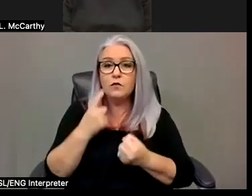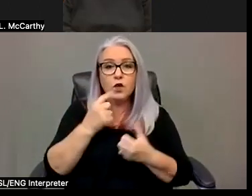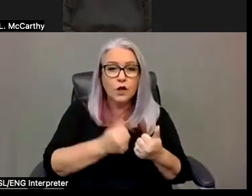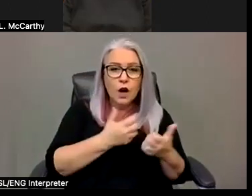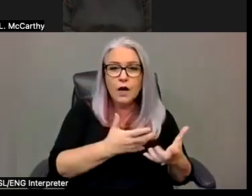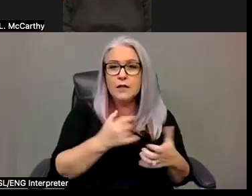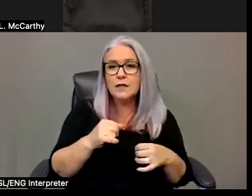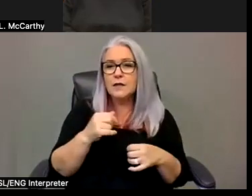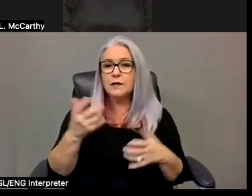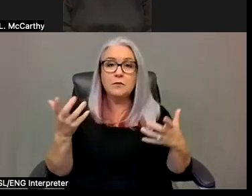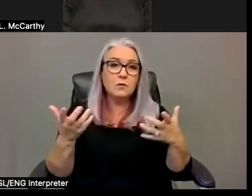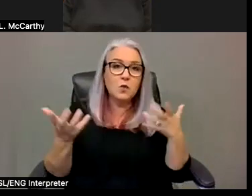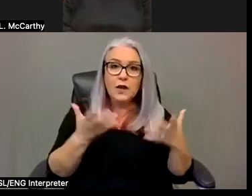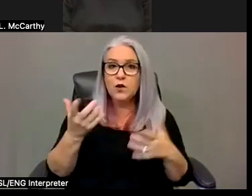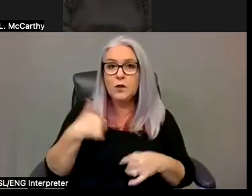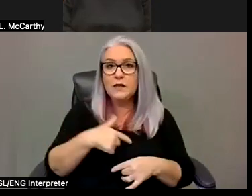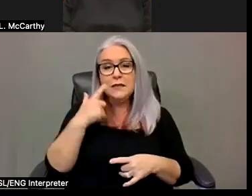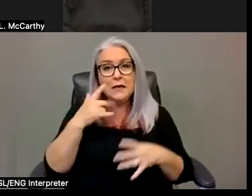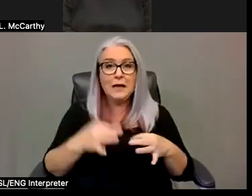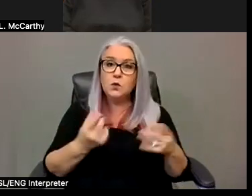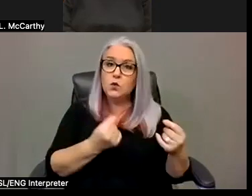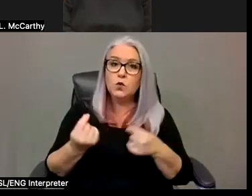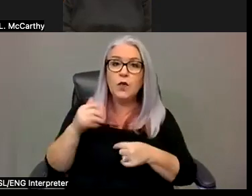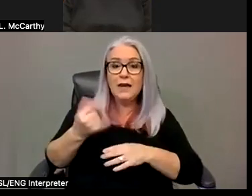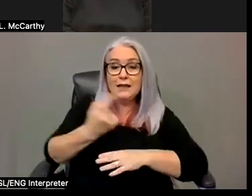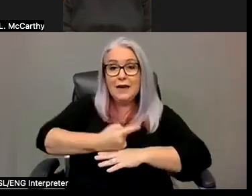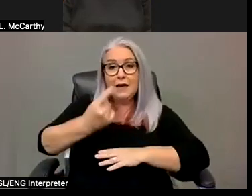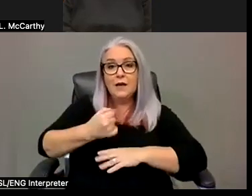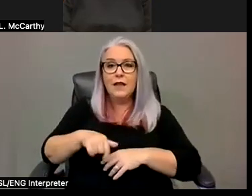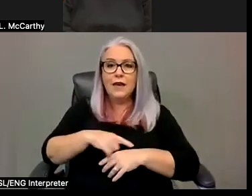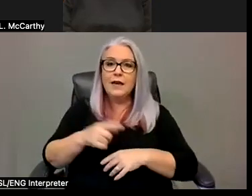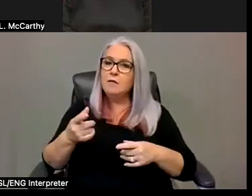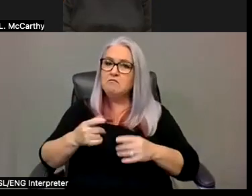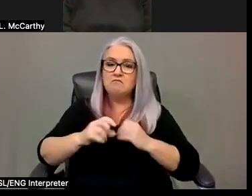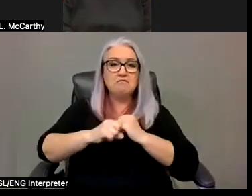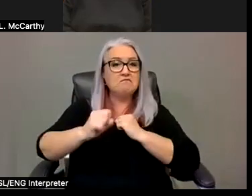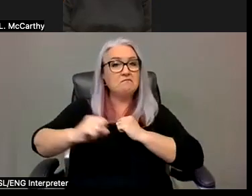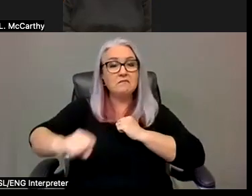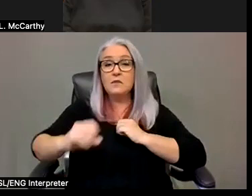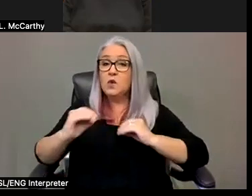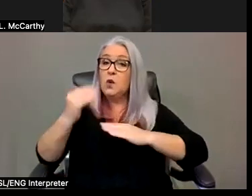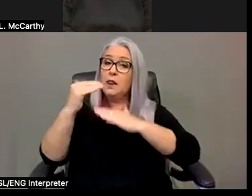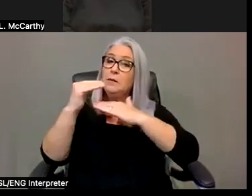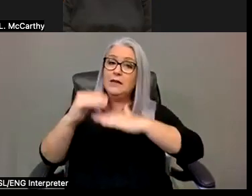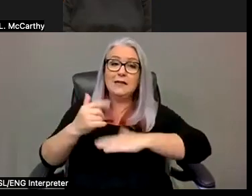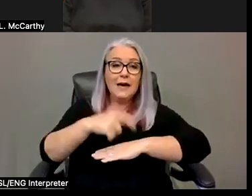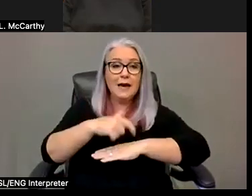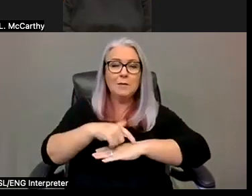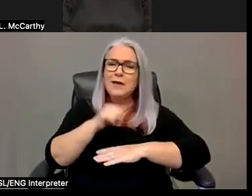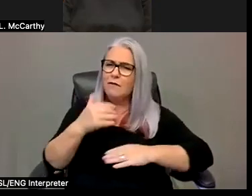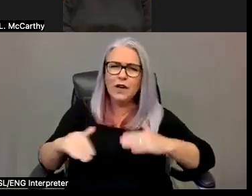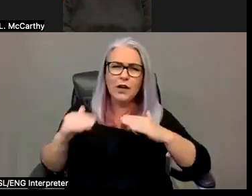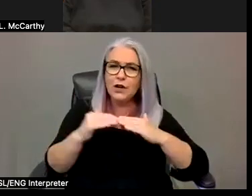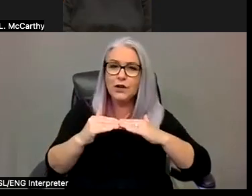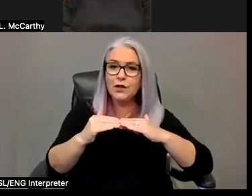the flavor of the day and something we need to do, they literally get unlimited time. That is completely unfair. It does